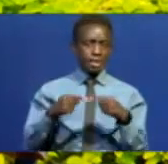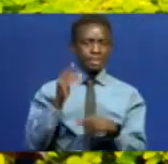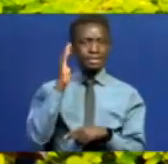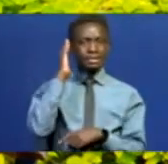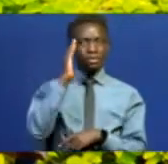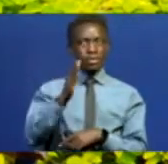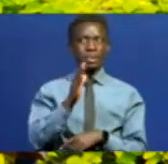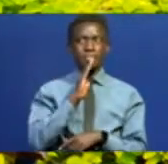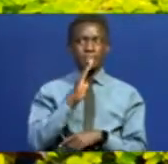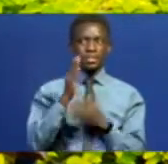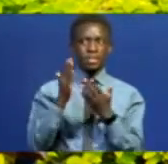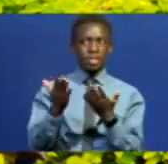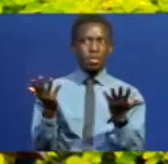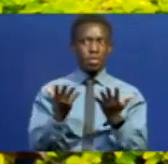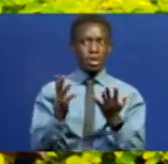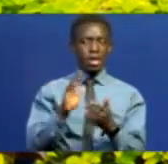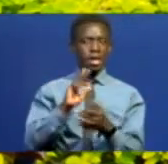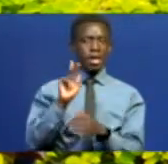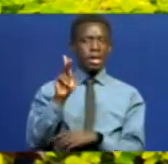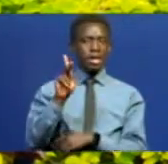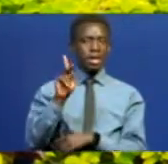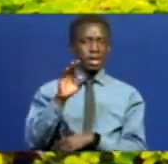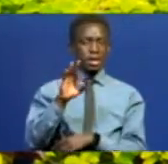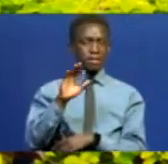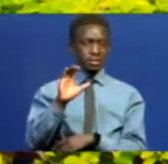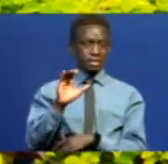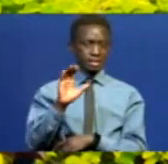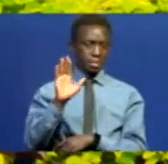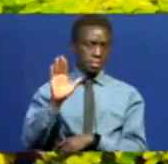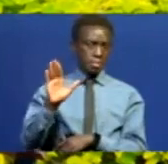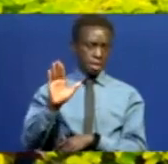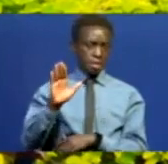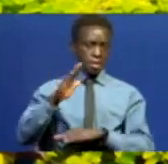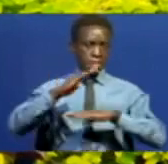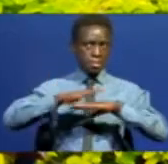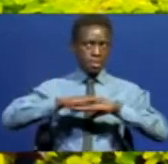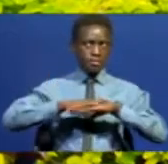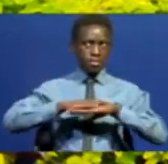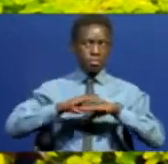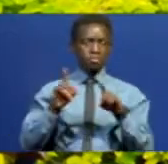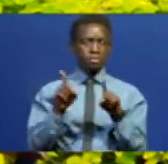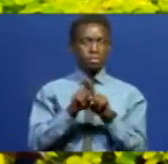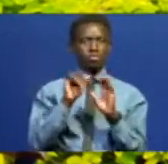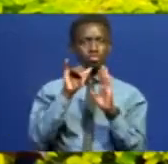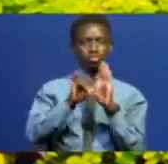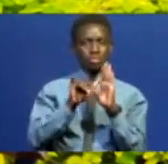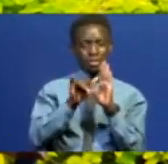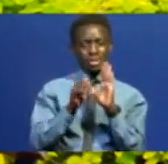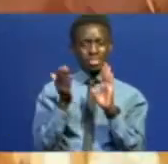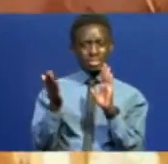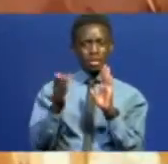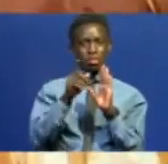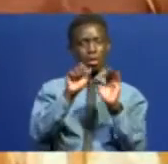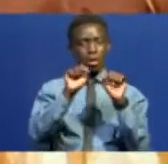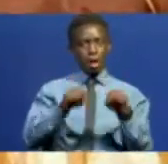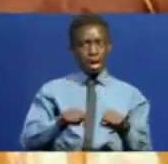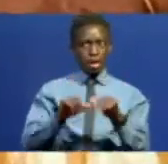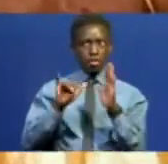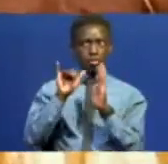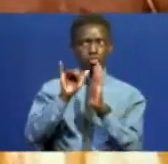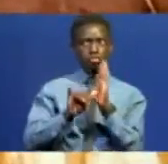available on the Kenya Film Commission platform. So it's also on YouTube. So you can definitely go on